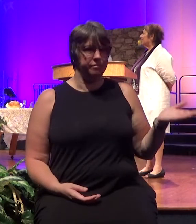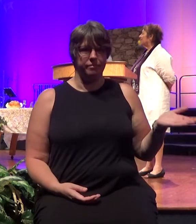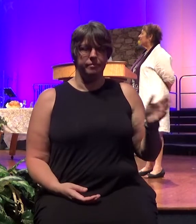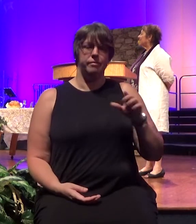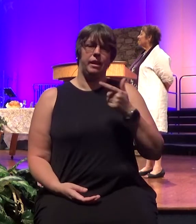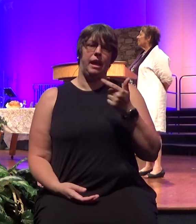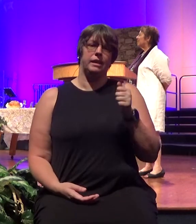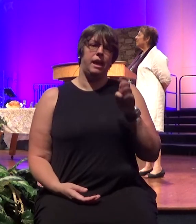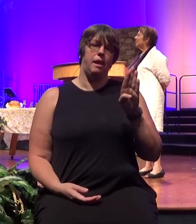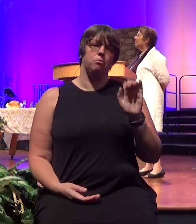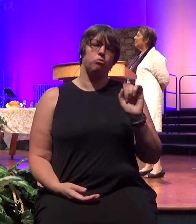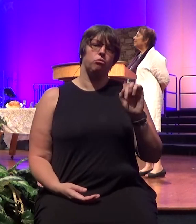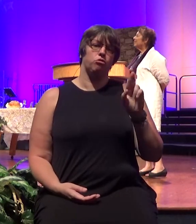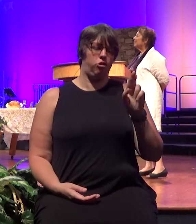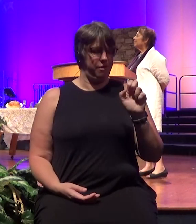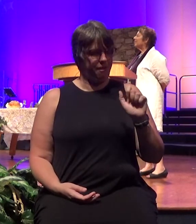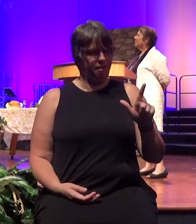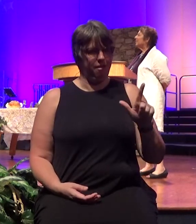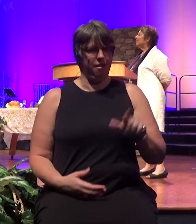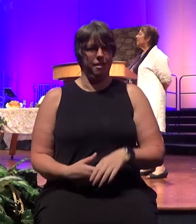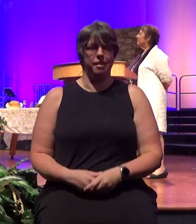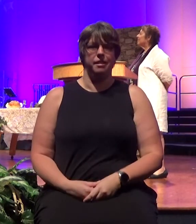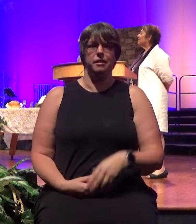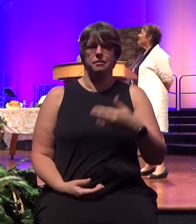Gabriel. Before me,